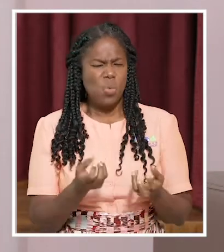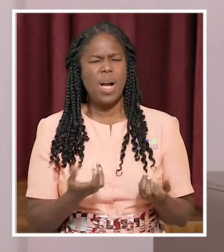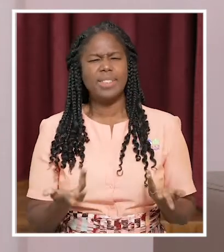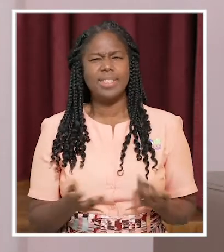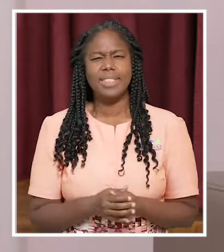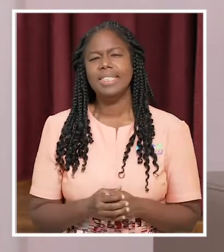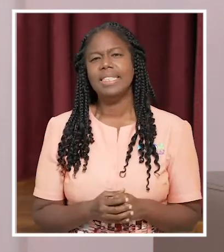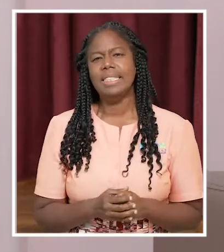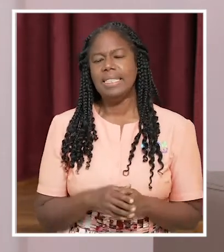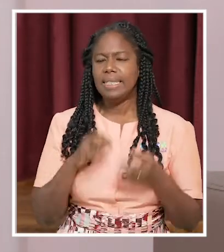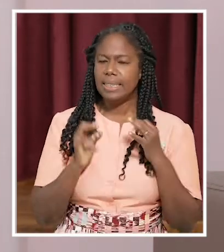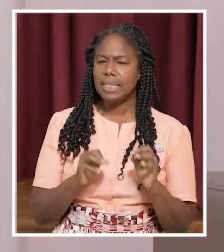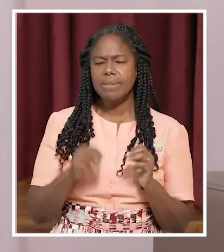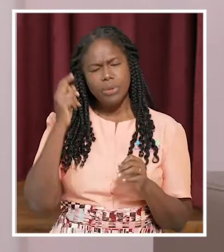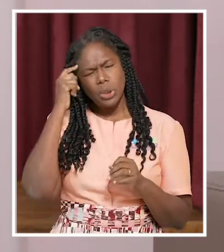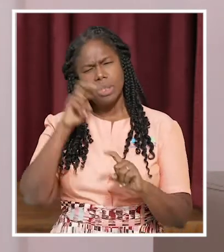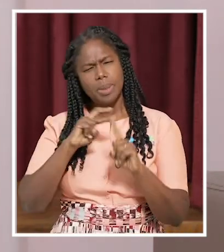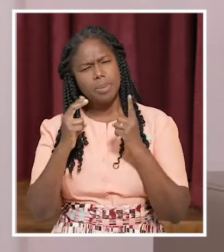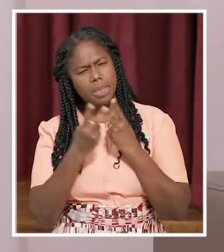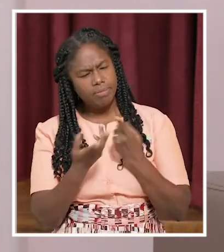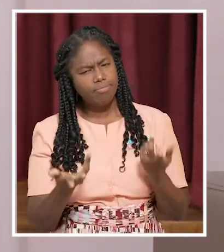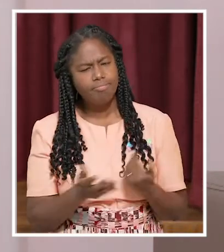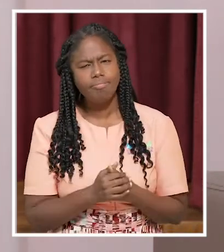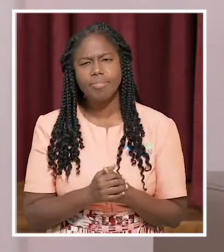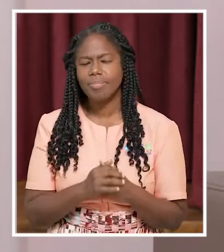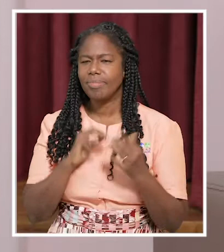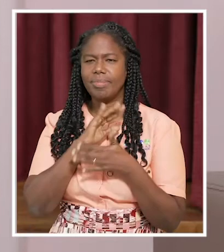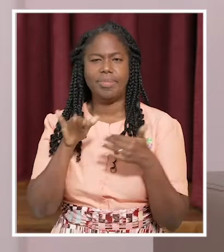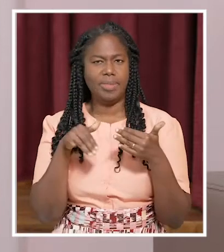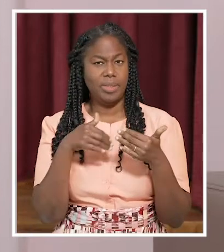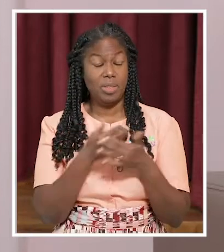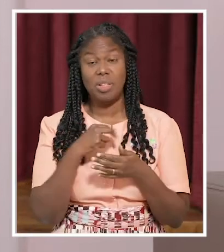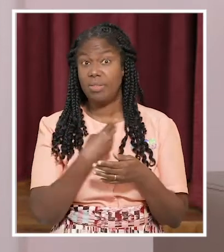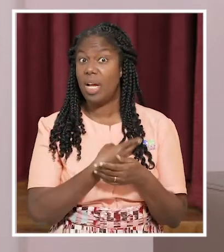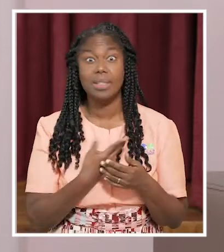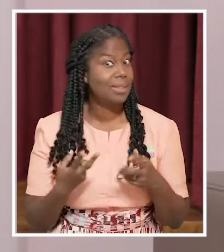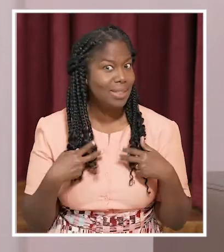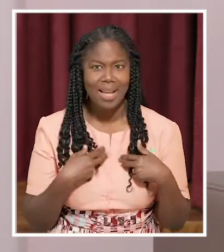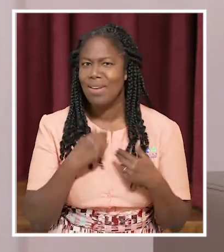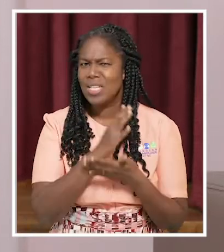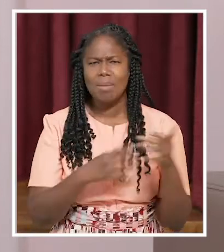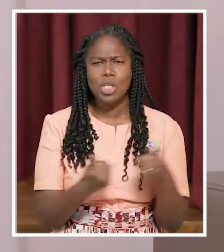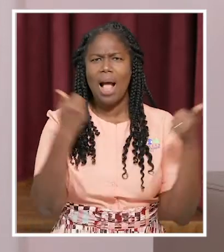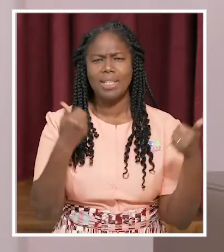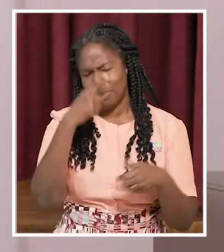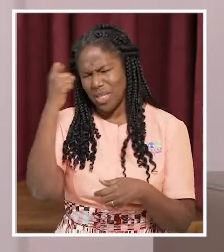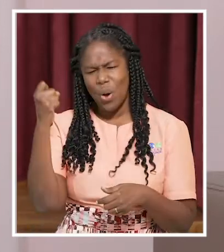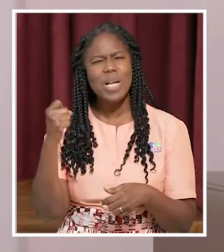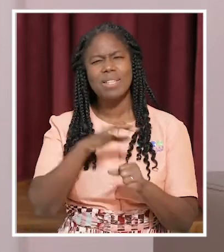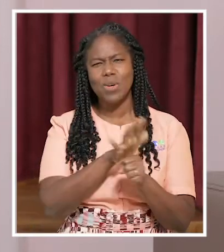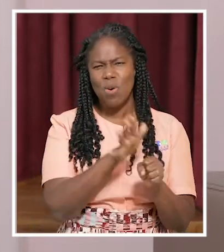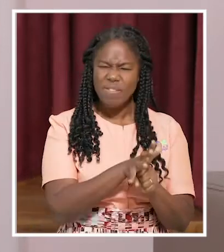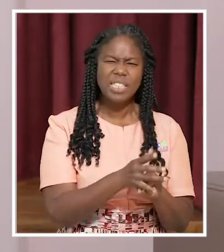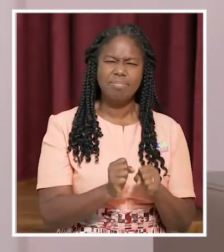that perspective, pretty much all of us have been affected in some way by this pandemic when it comes to our mental health. We've been annoyed